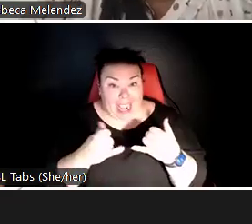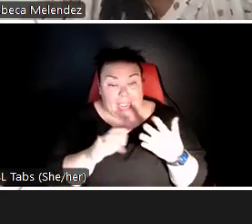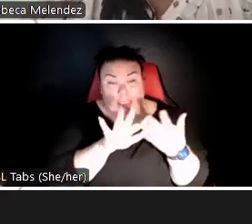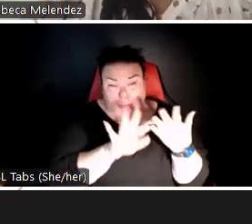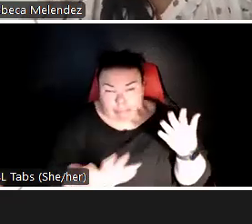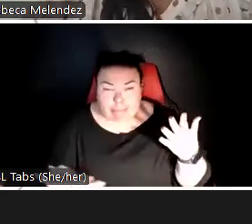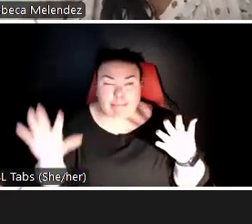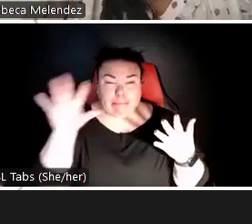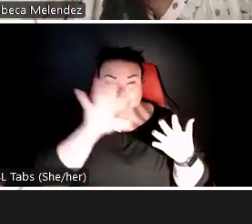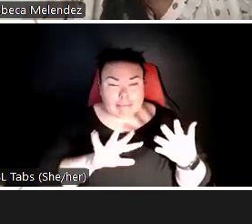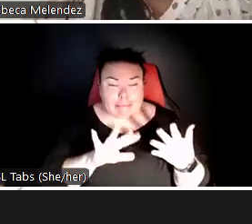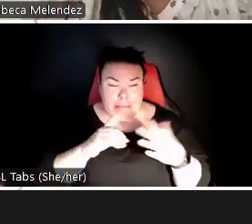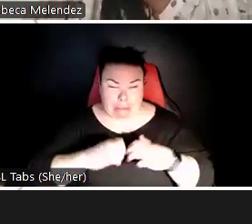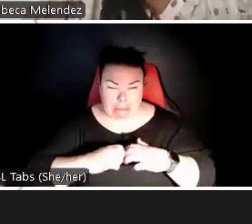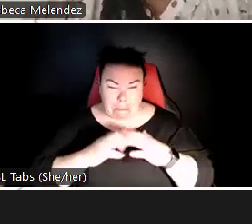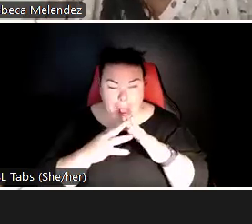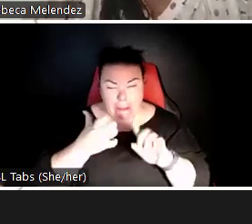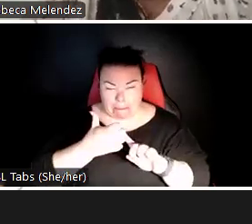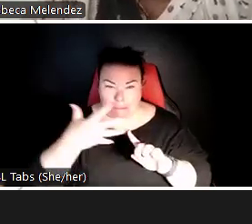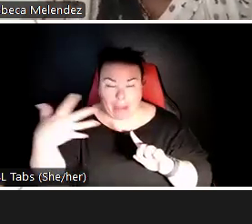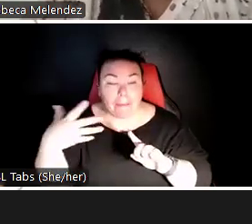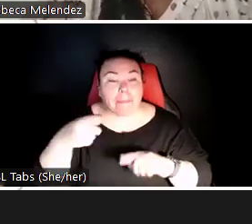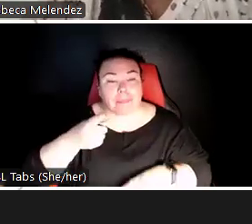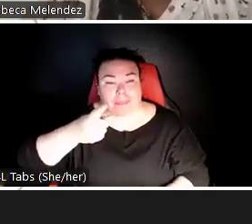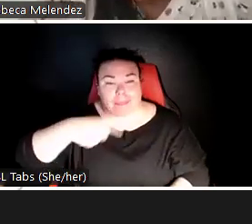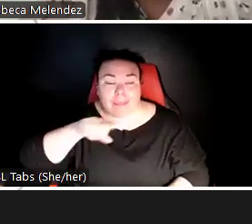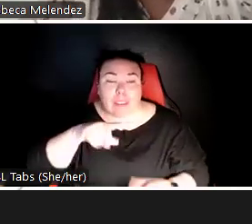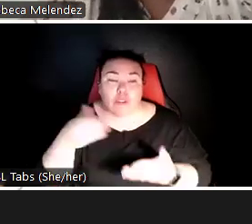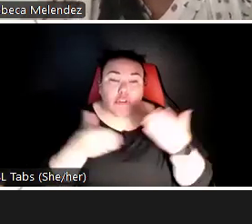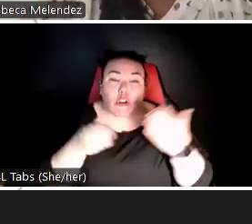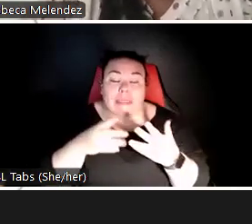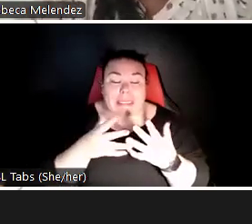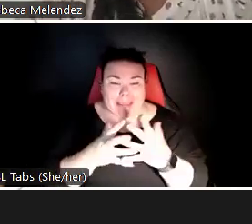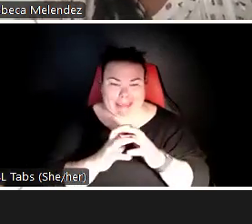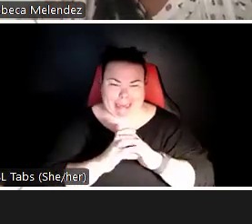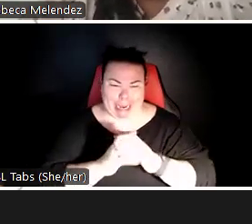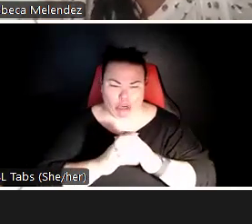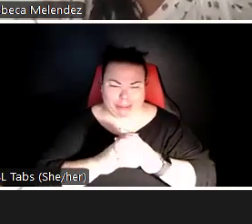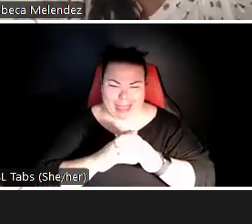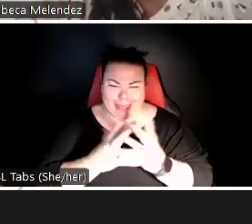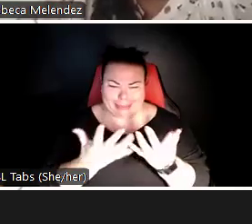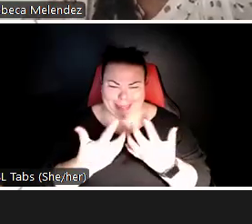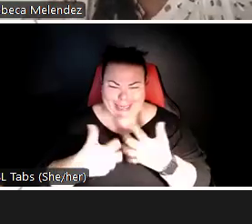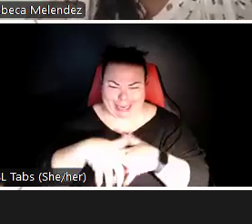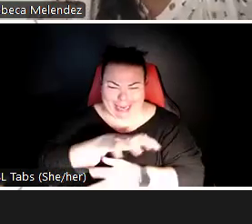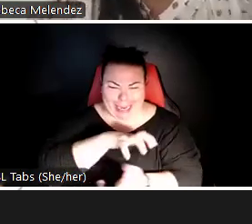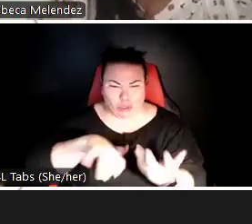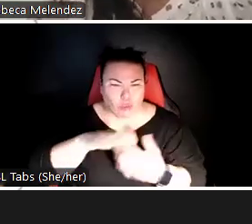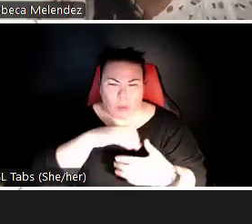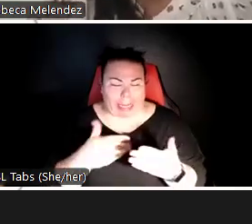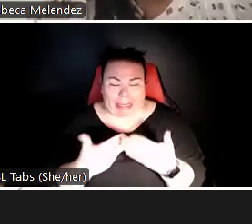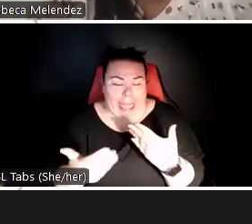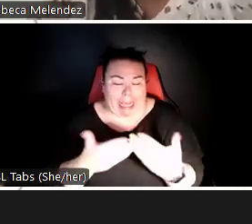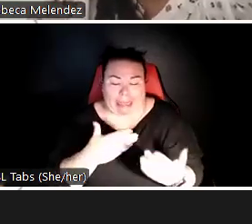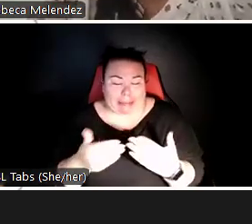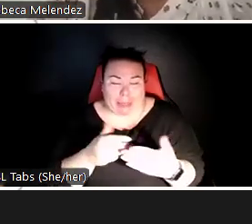vast. They interconnect, they intertwine, they intersect, whatever way you want to describe it. But the one thing that they